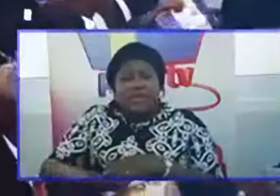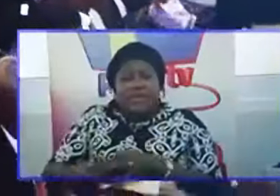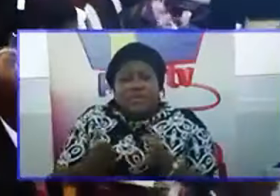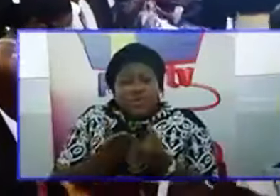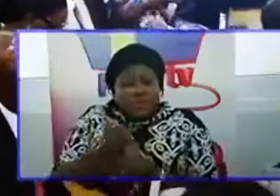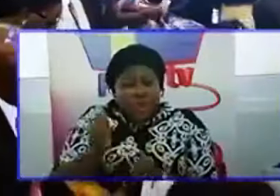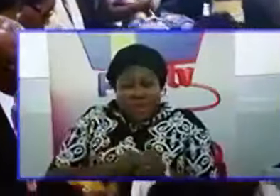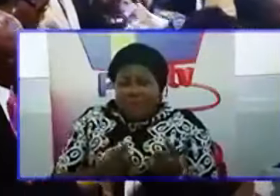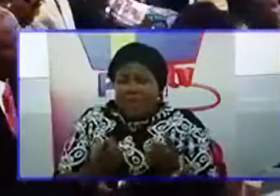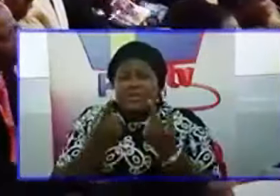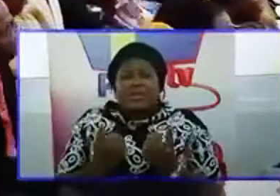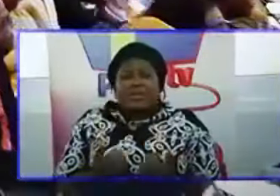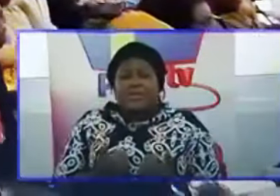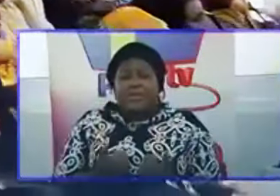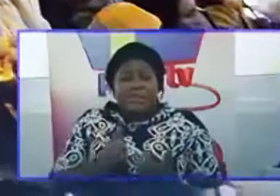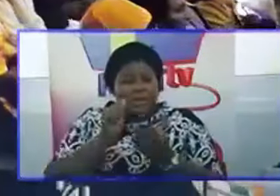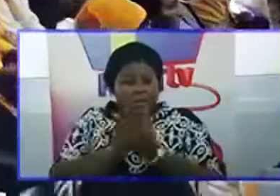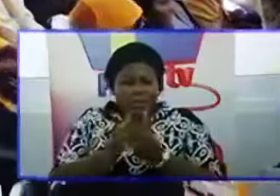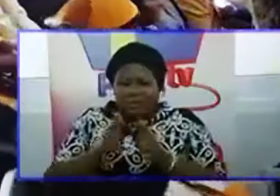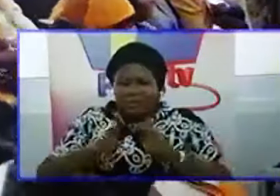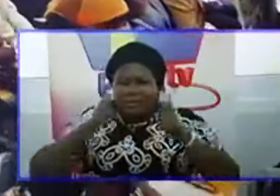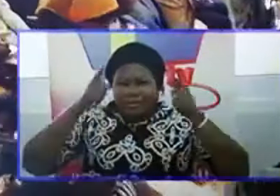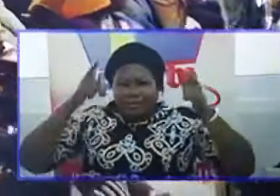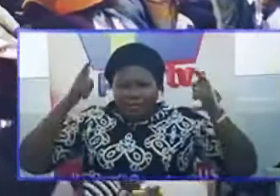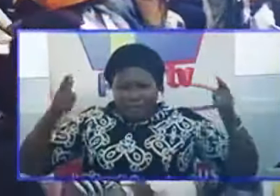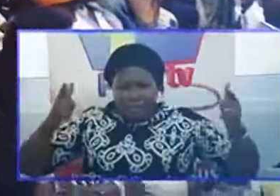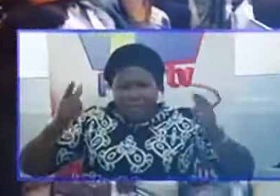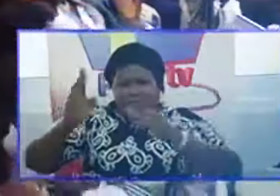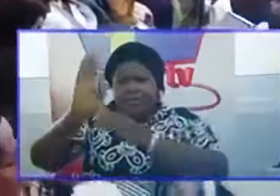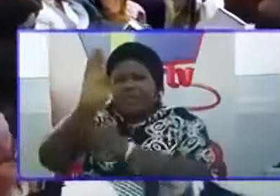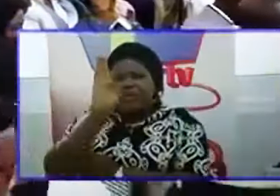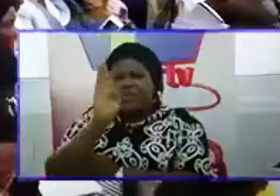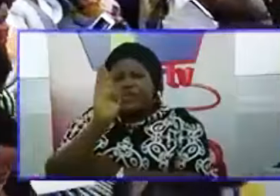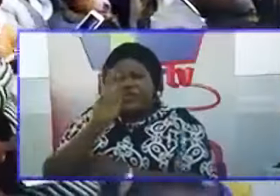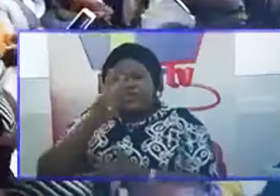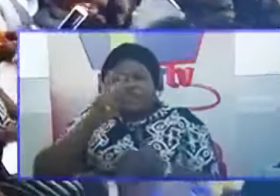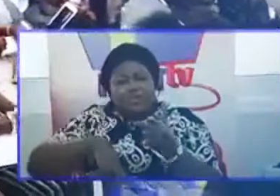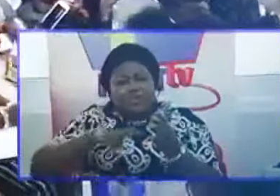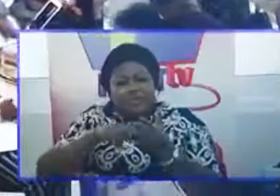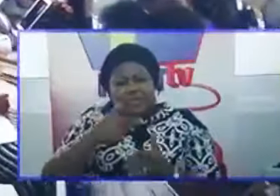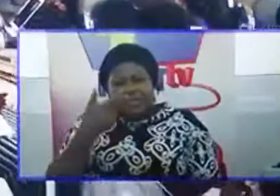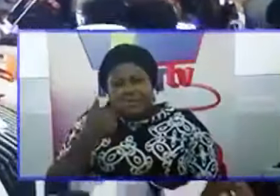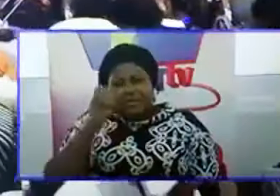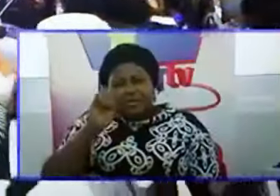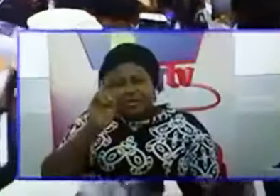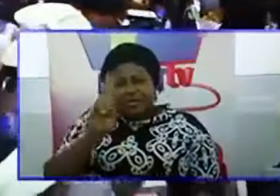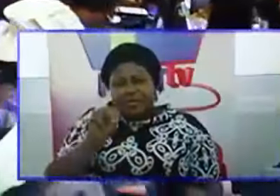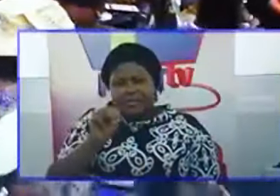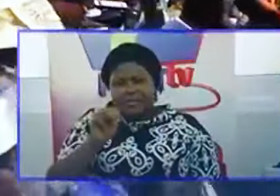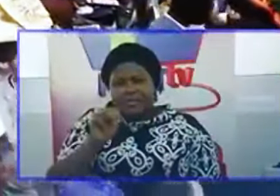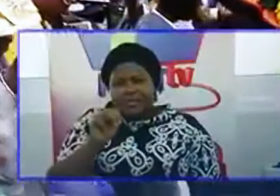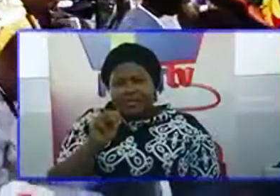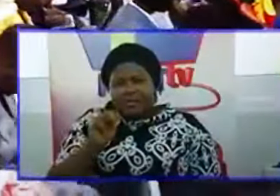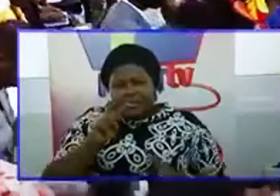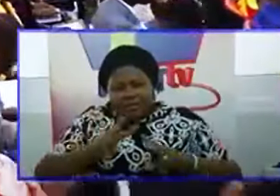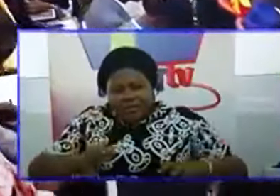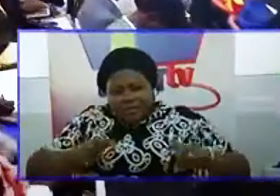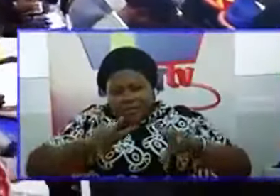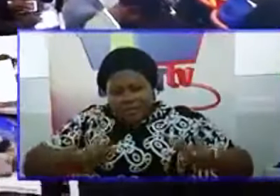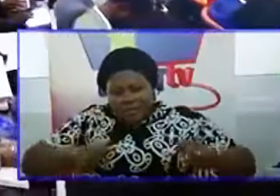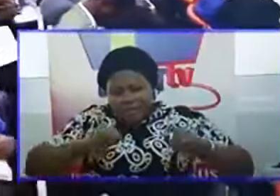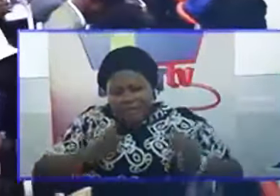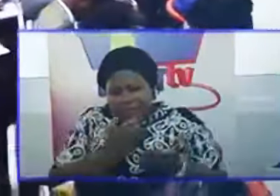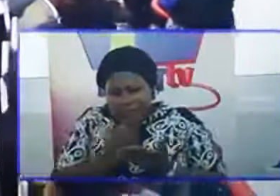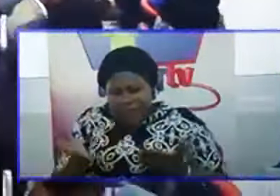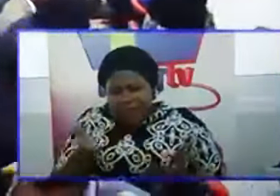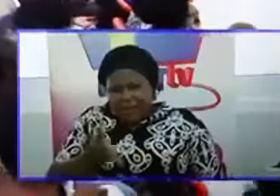into. That is a great God. Let's go to Genesis. And then let's examine what